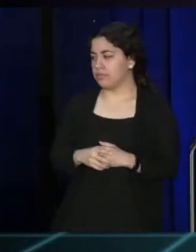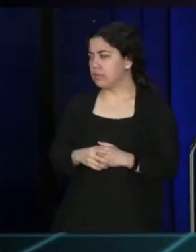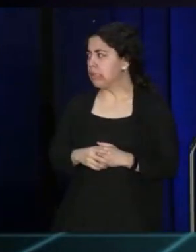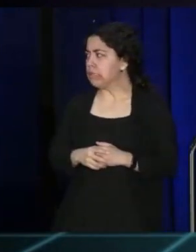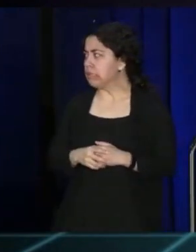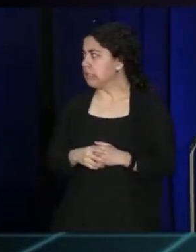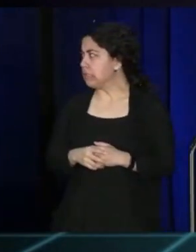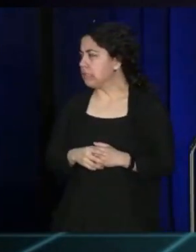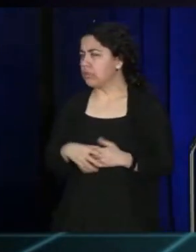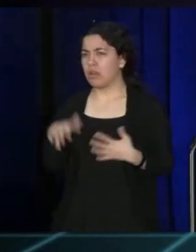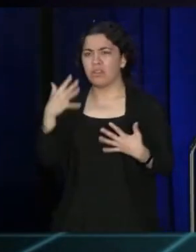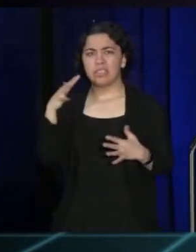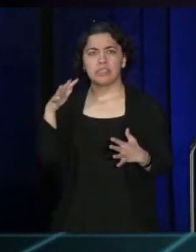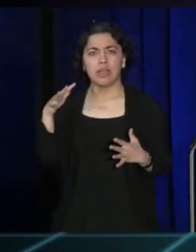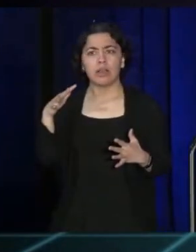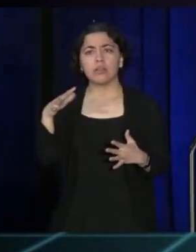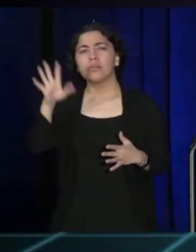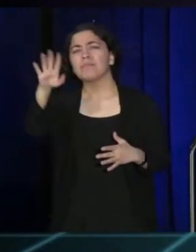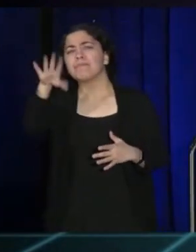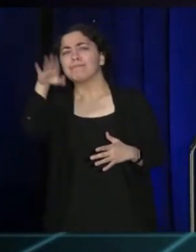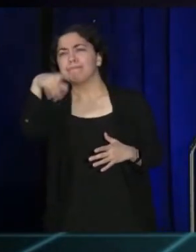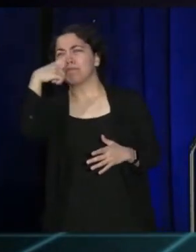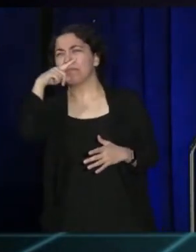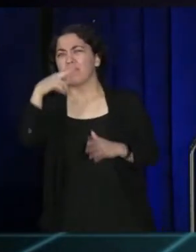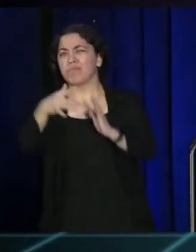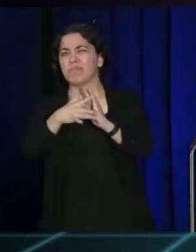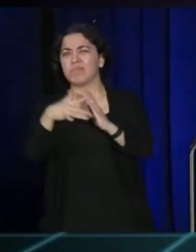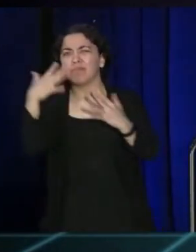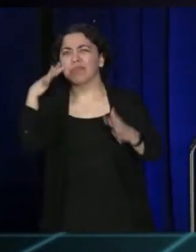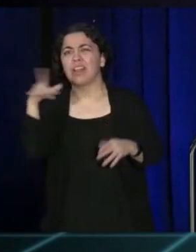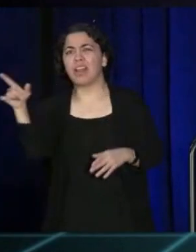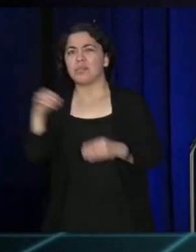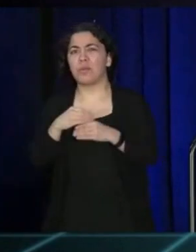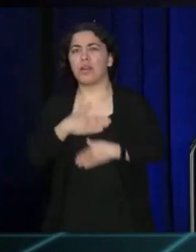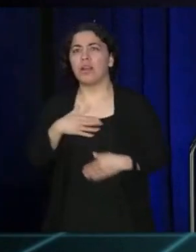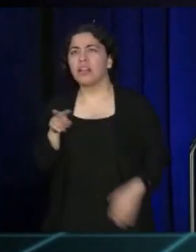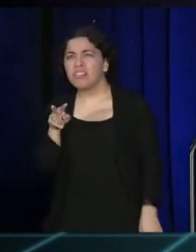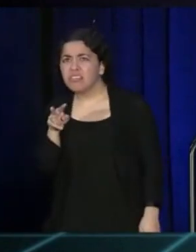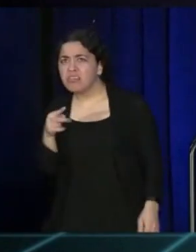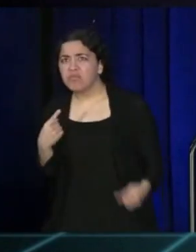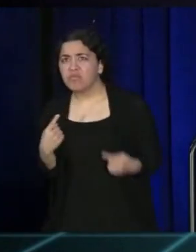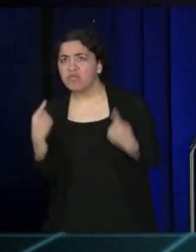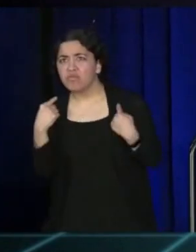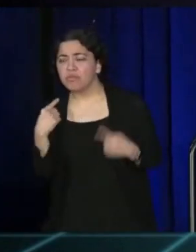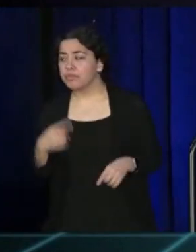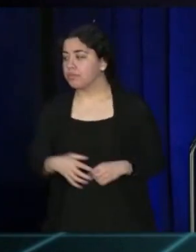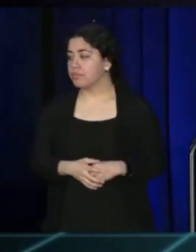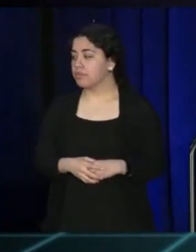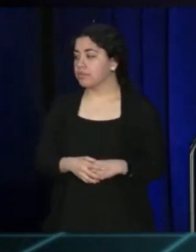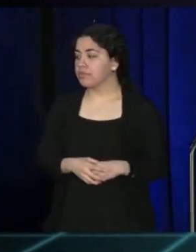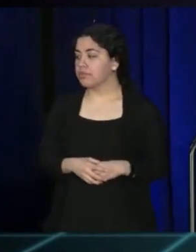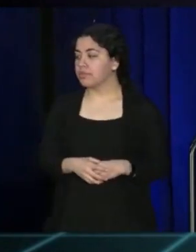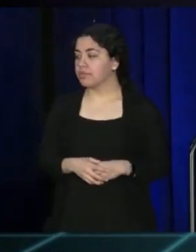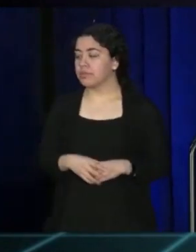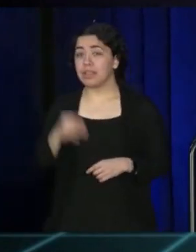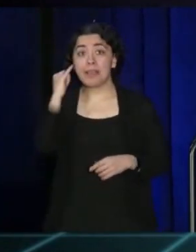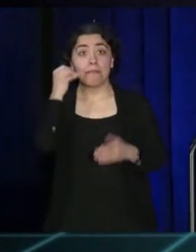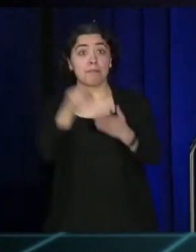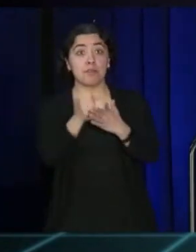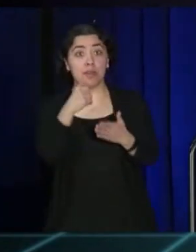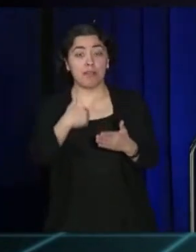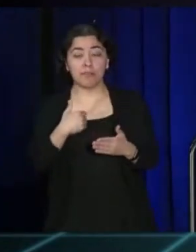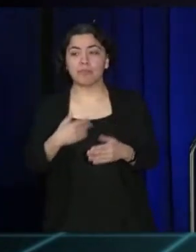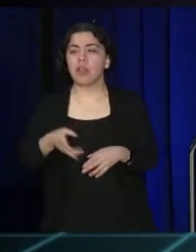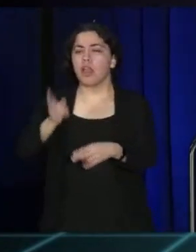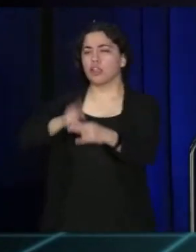sound. Can we get the sound on this video, please? It's much more entertaining if we get sound. If you don't have any money... Okay, no, well, here we go. It's called